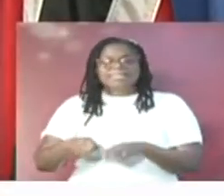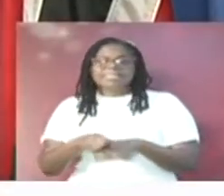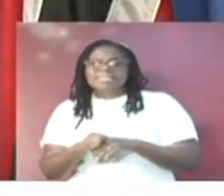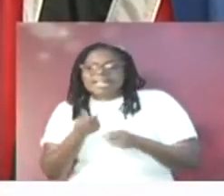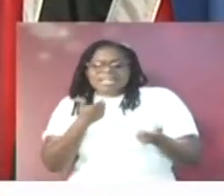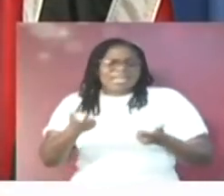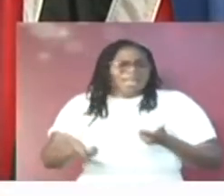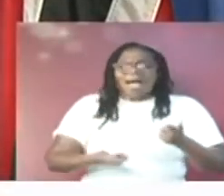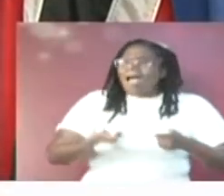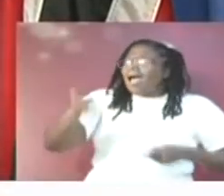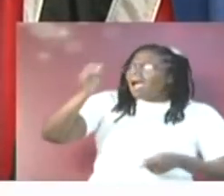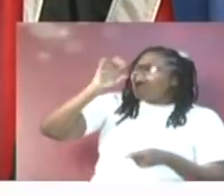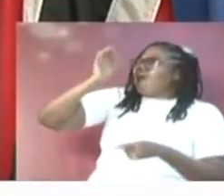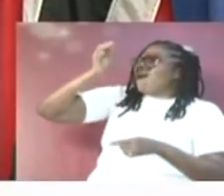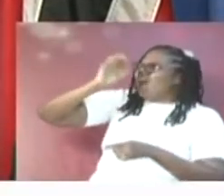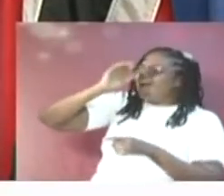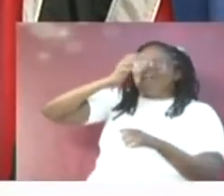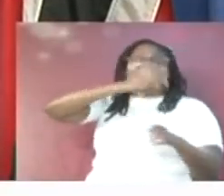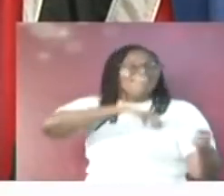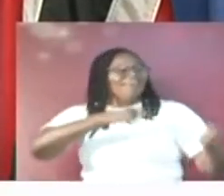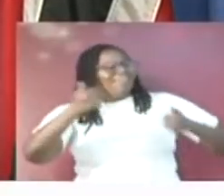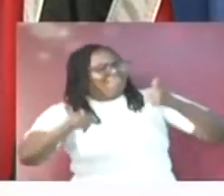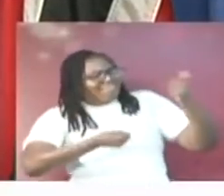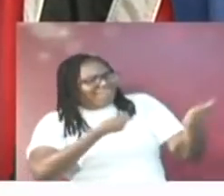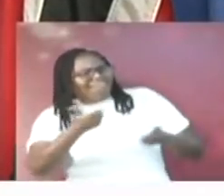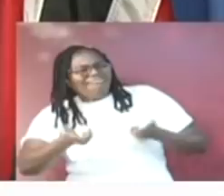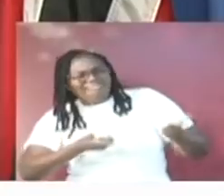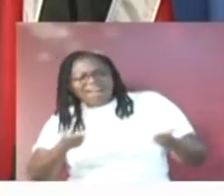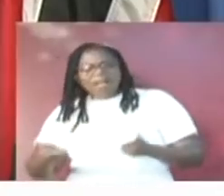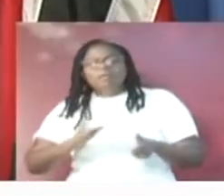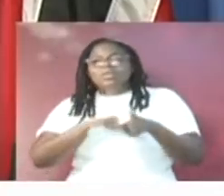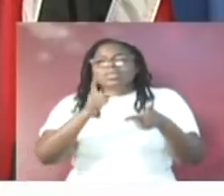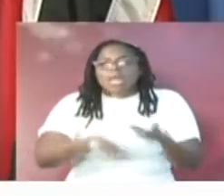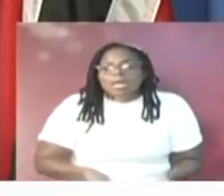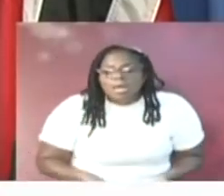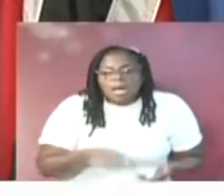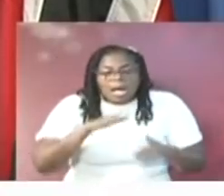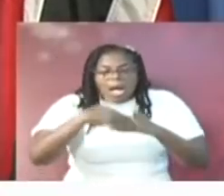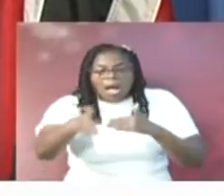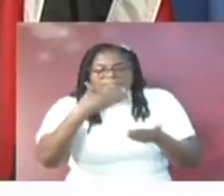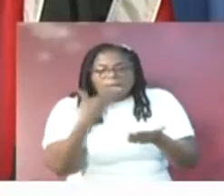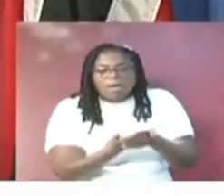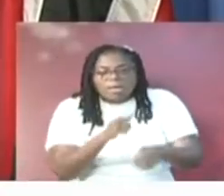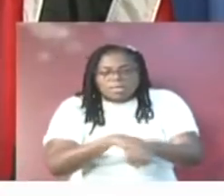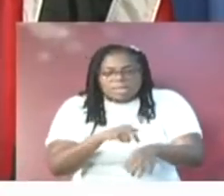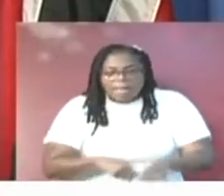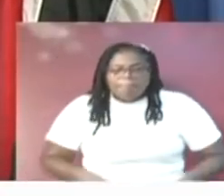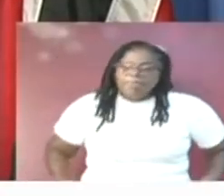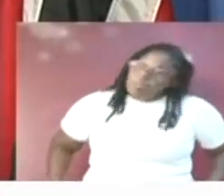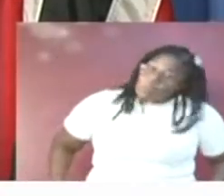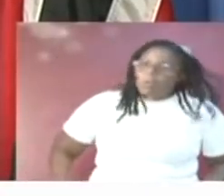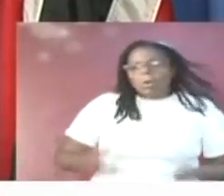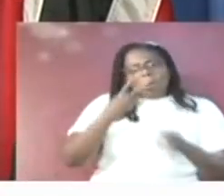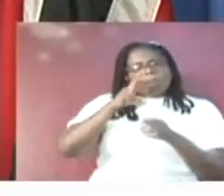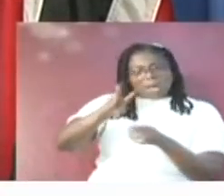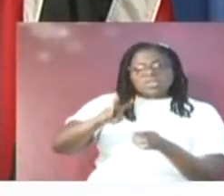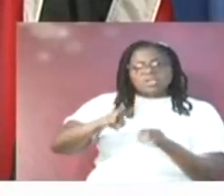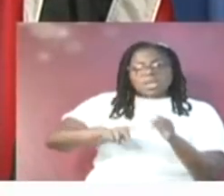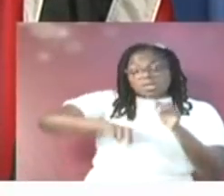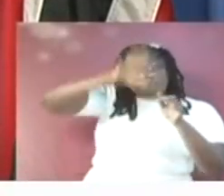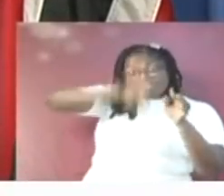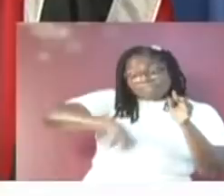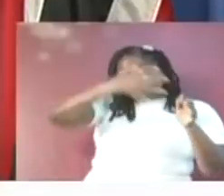After a good time has been had by all, it reflects itself on that graph, because after you've done what you've done, there's only one place you